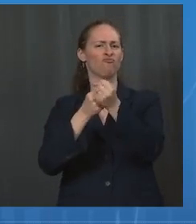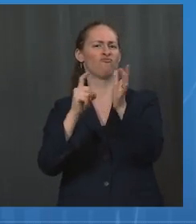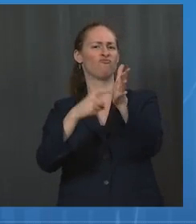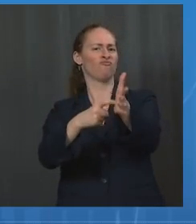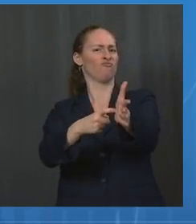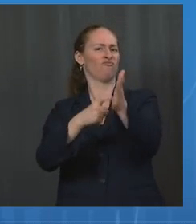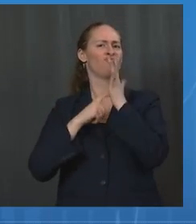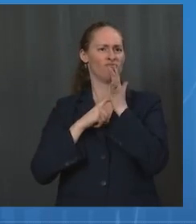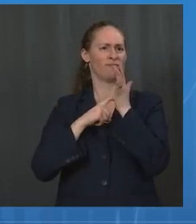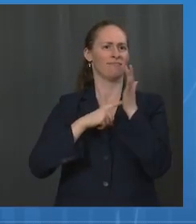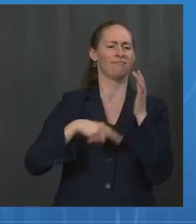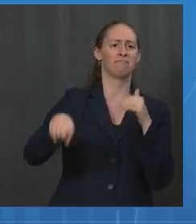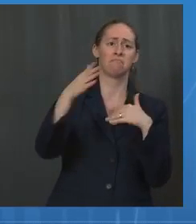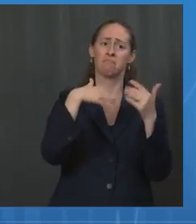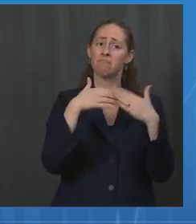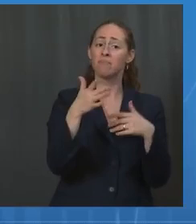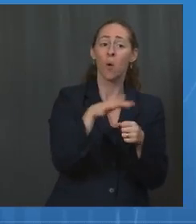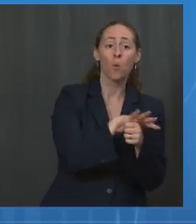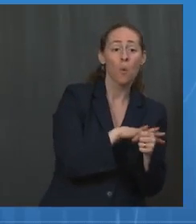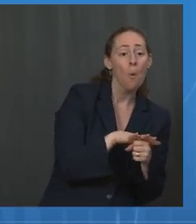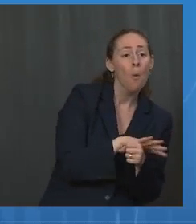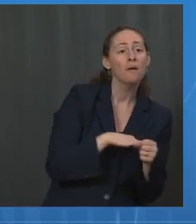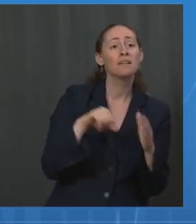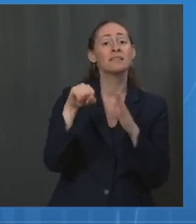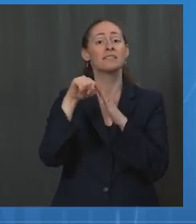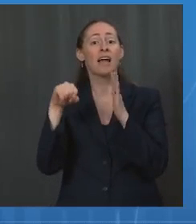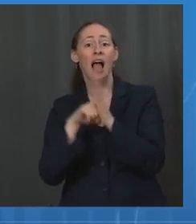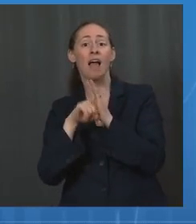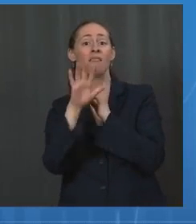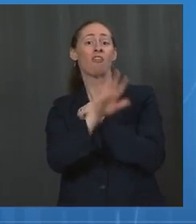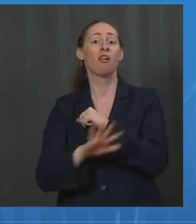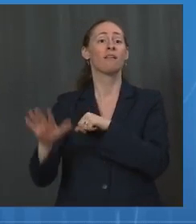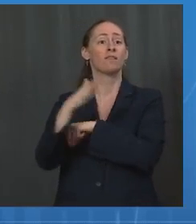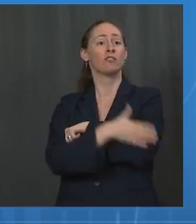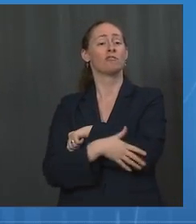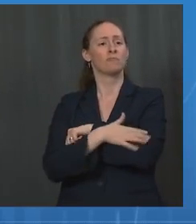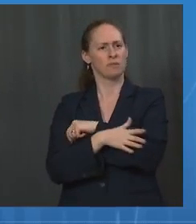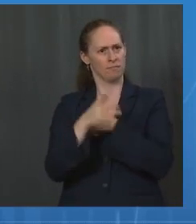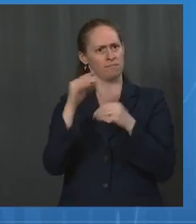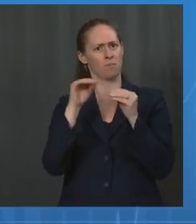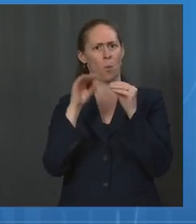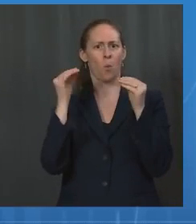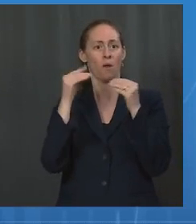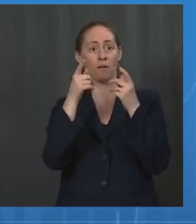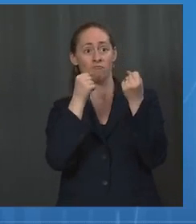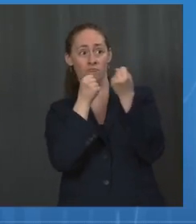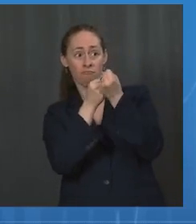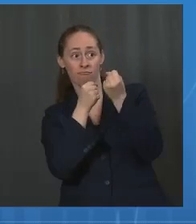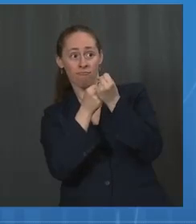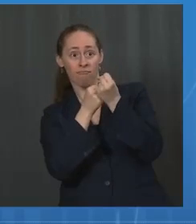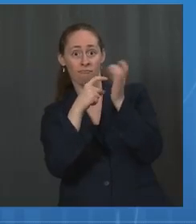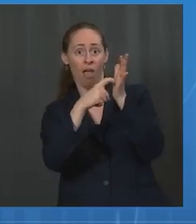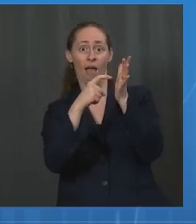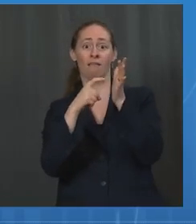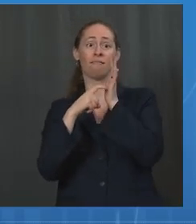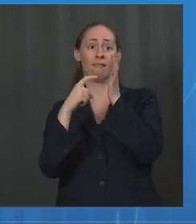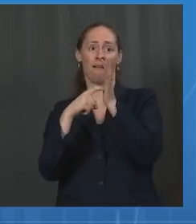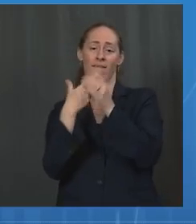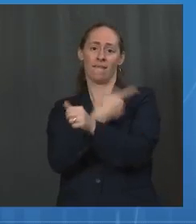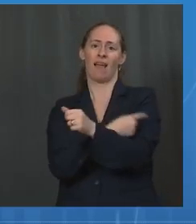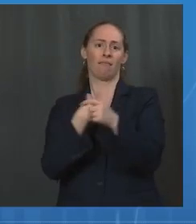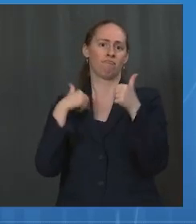policymakers to, quote, support, not impede companies' ability to adopt these requirements.